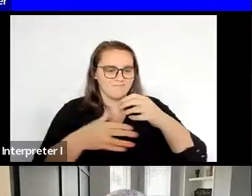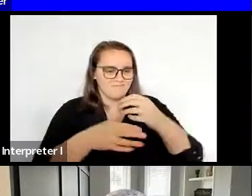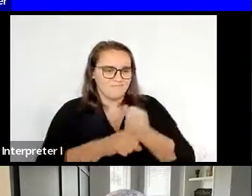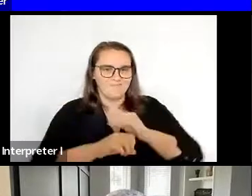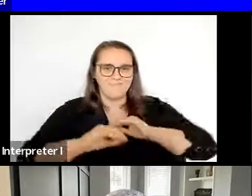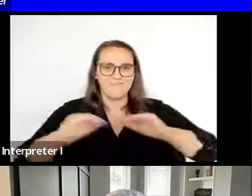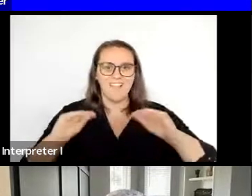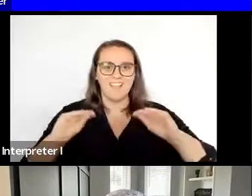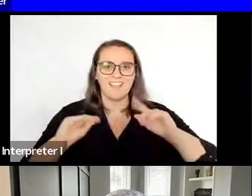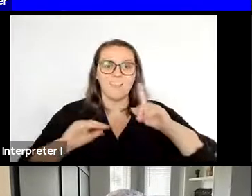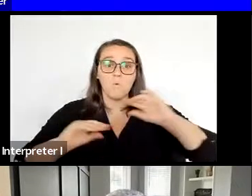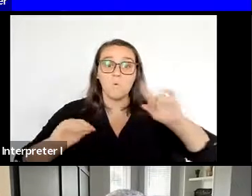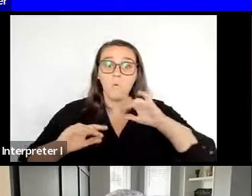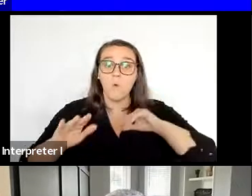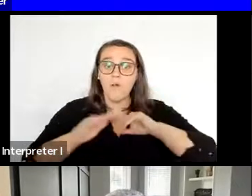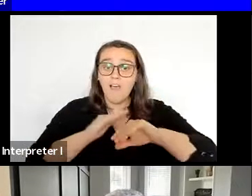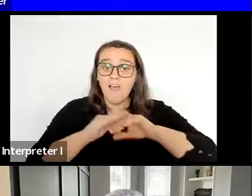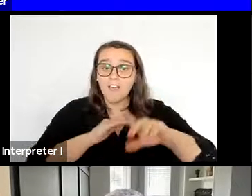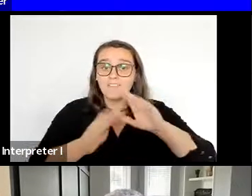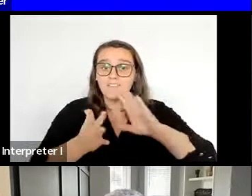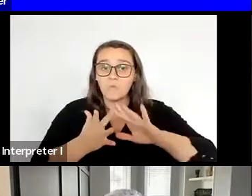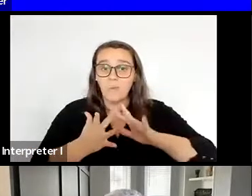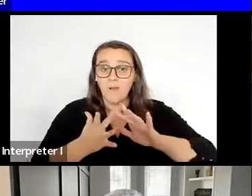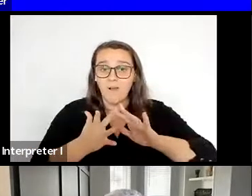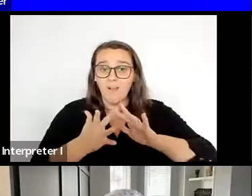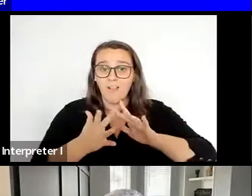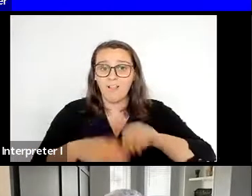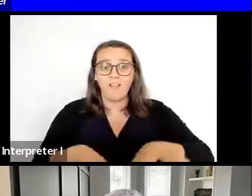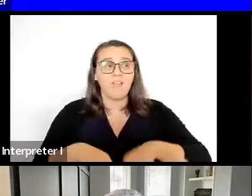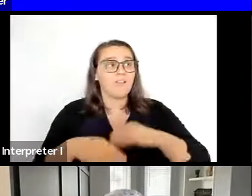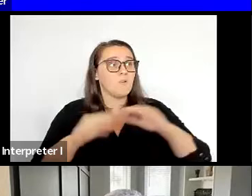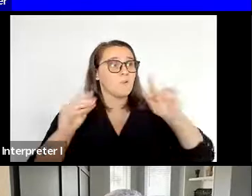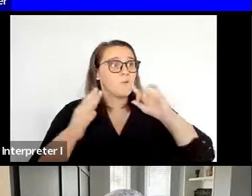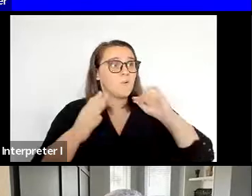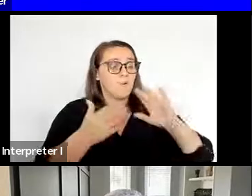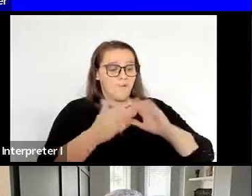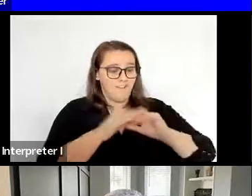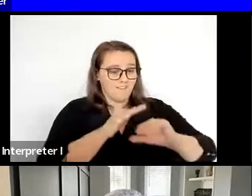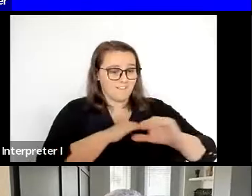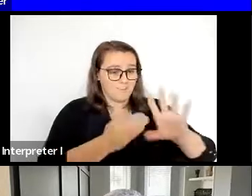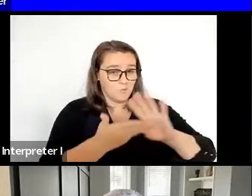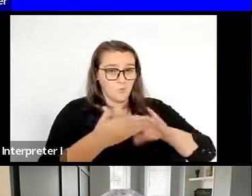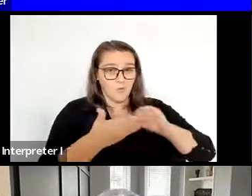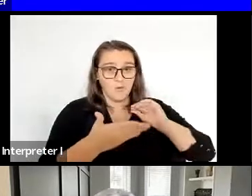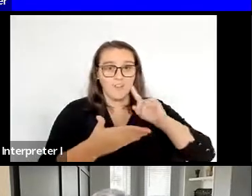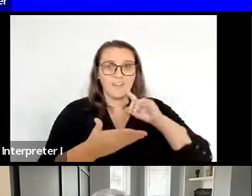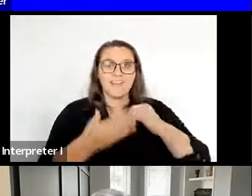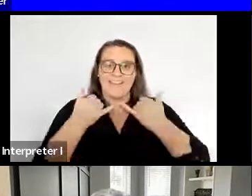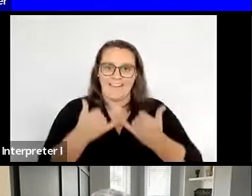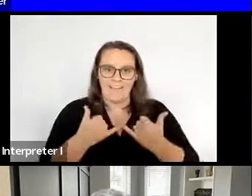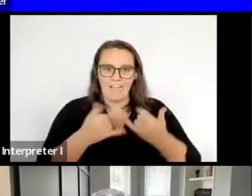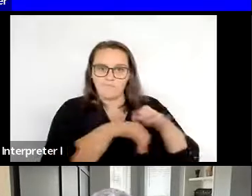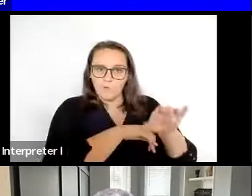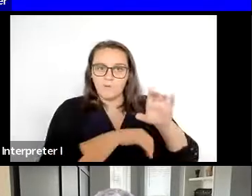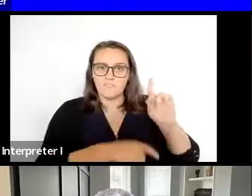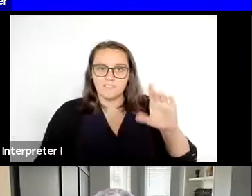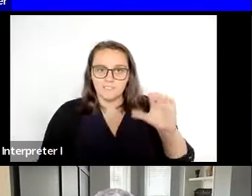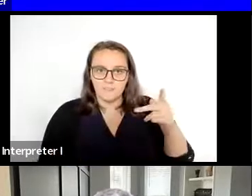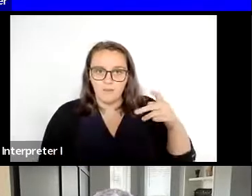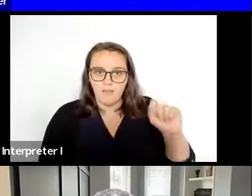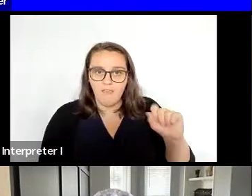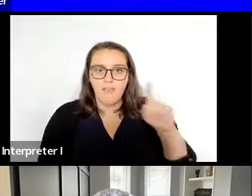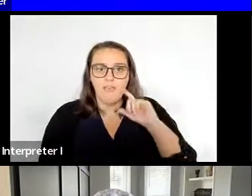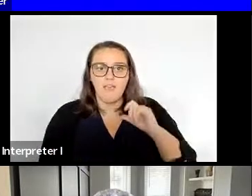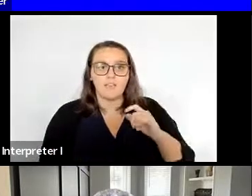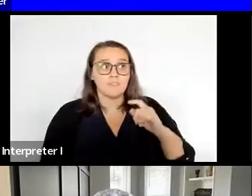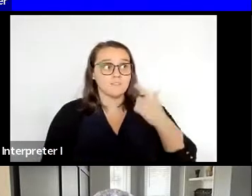A lot without reliable access to online learning. This bill will require DCPS to have a real plan in place to ensure that all kids have equitable